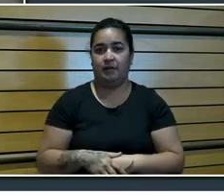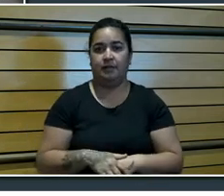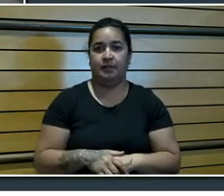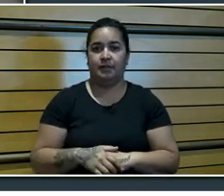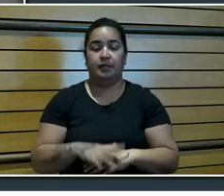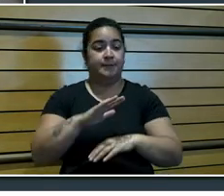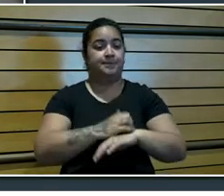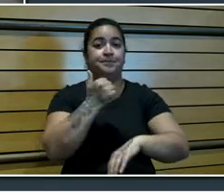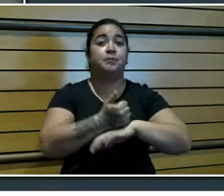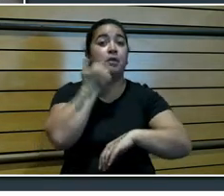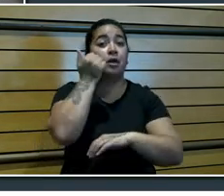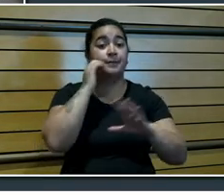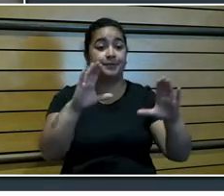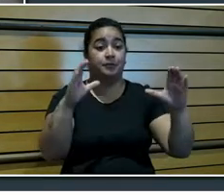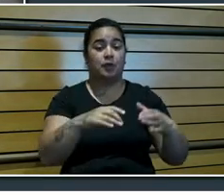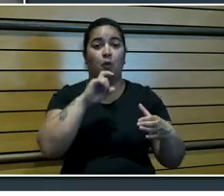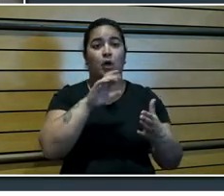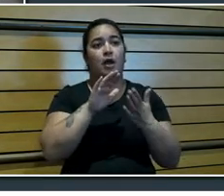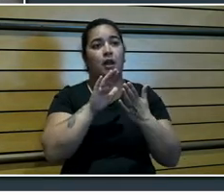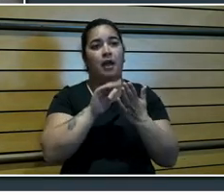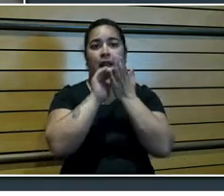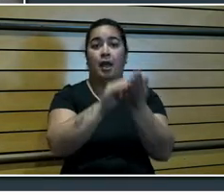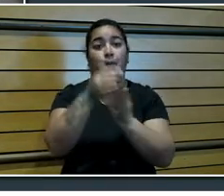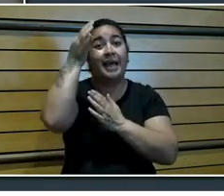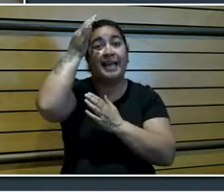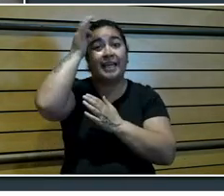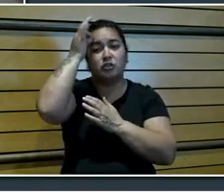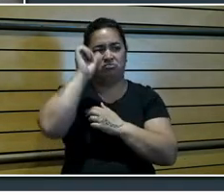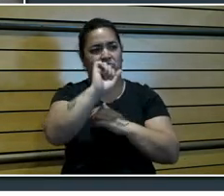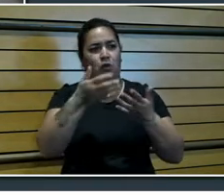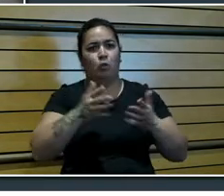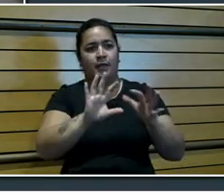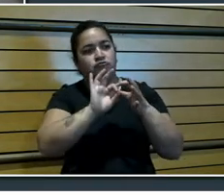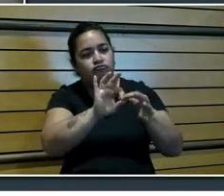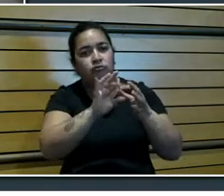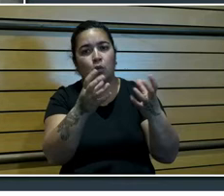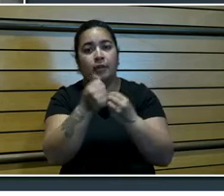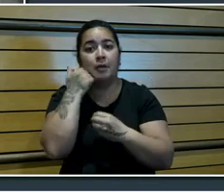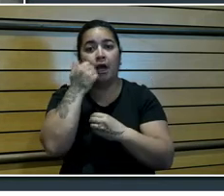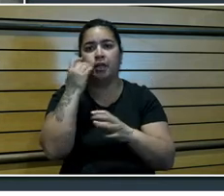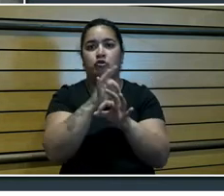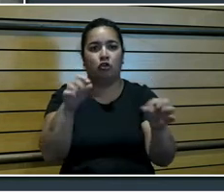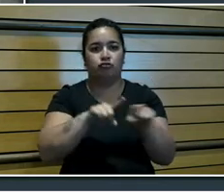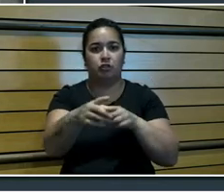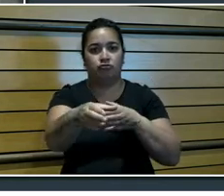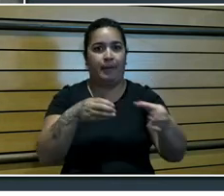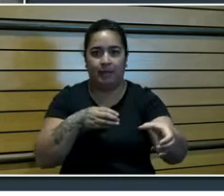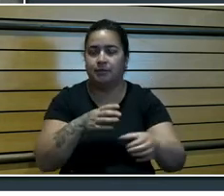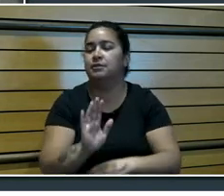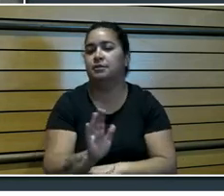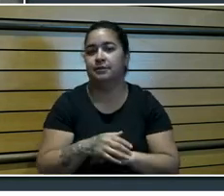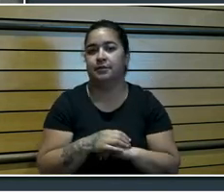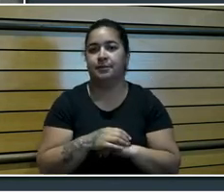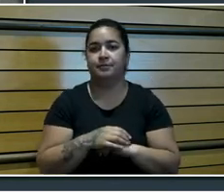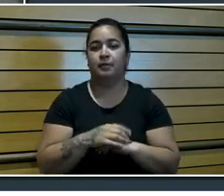Establishing Māori constituencies will add to councils' existing methods of engaging with Māori, not replace them. They provide another avenue